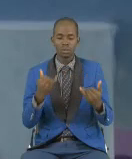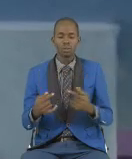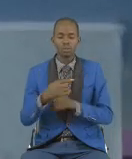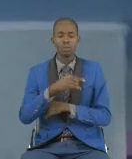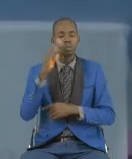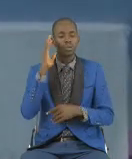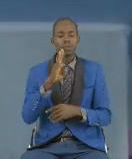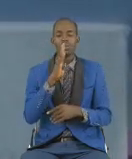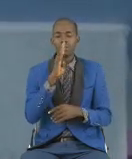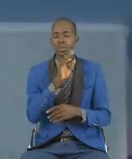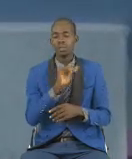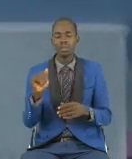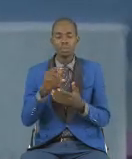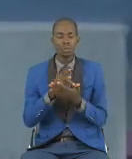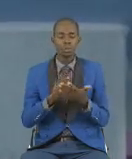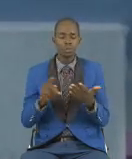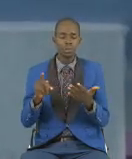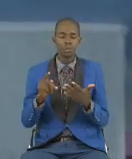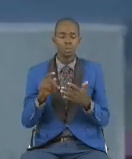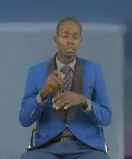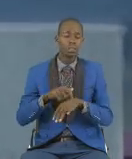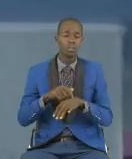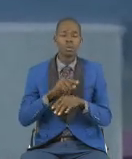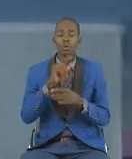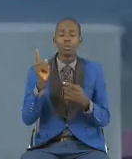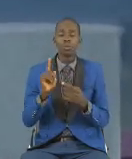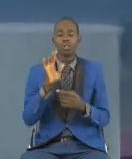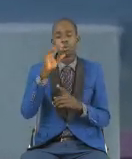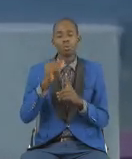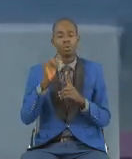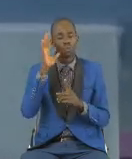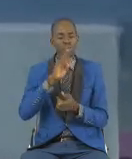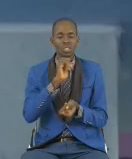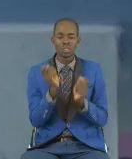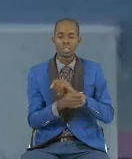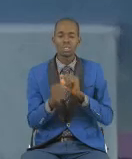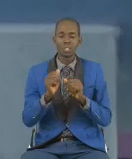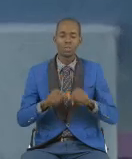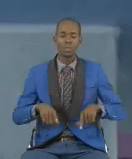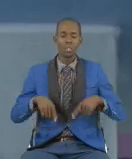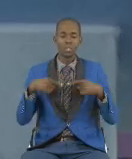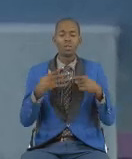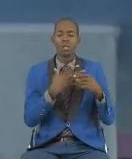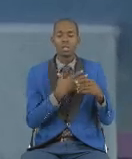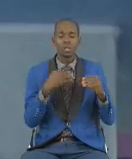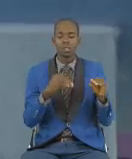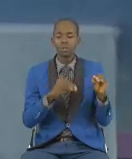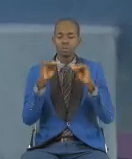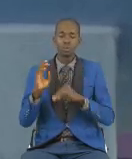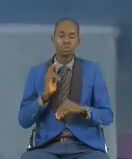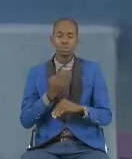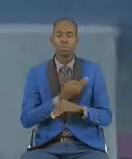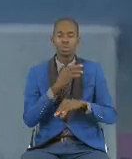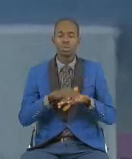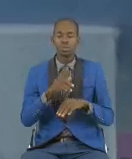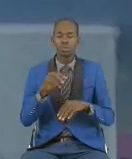session when the word will transform every life. Amen. And put us on the journey, on the